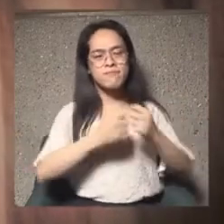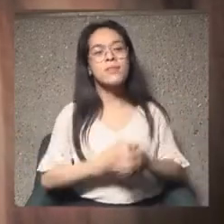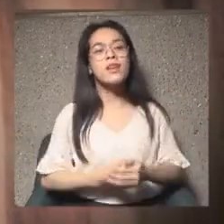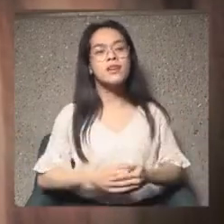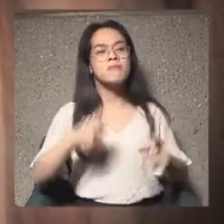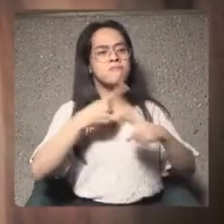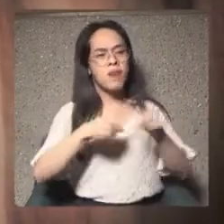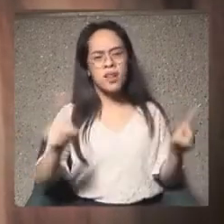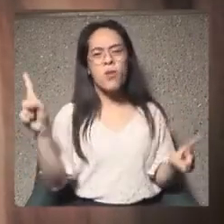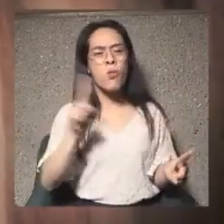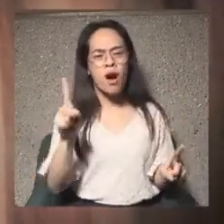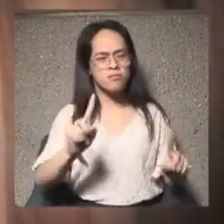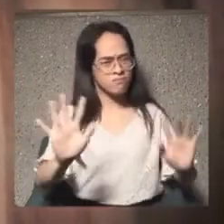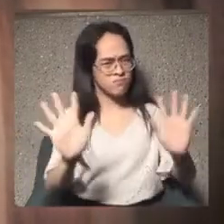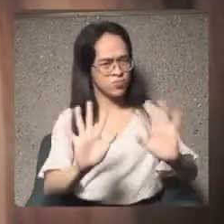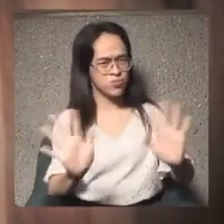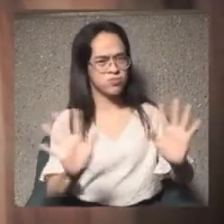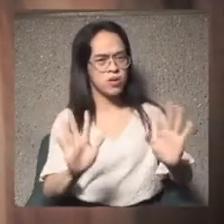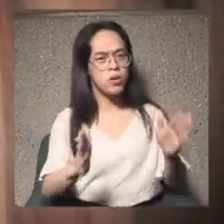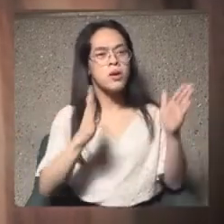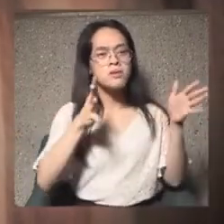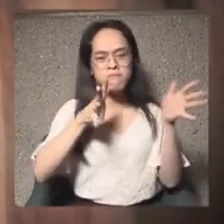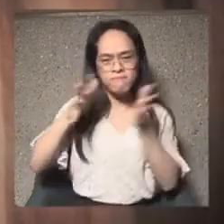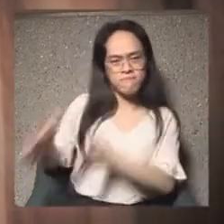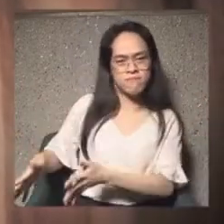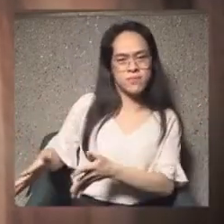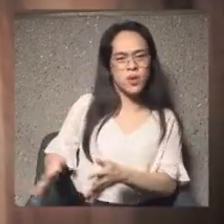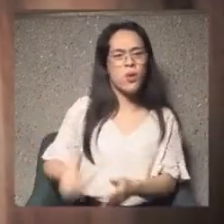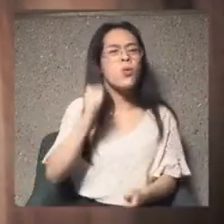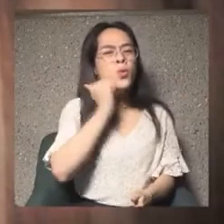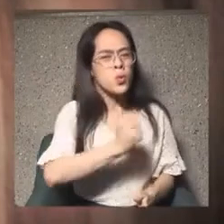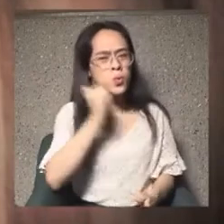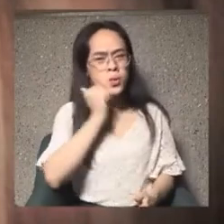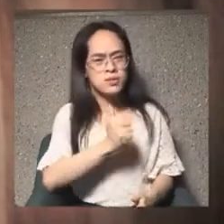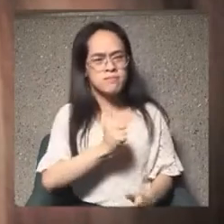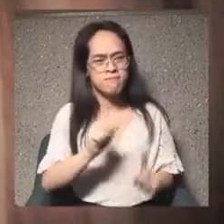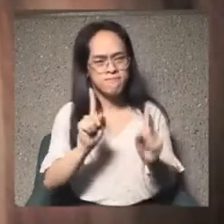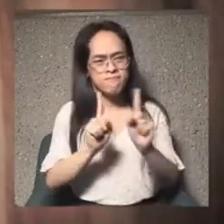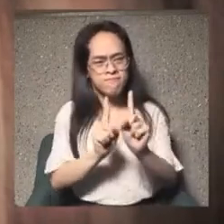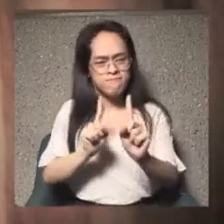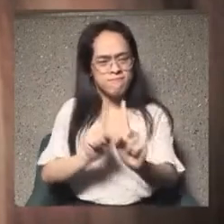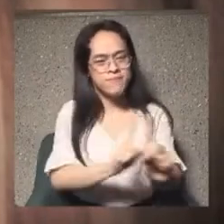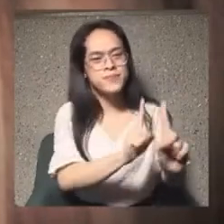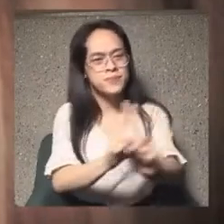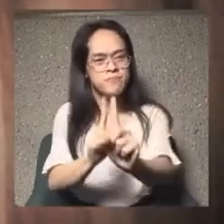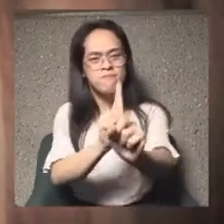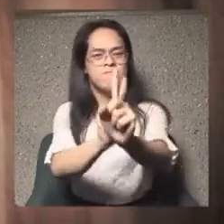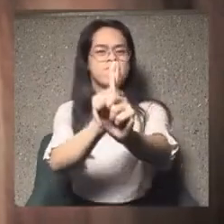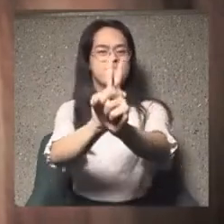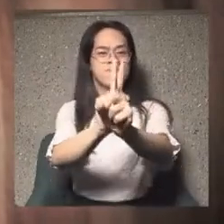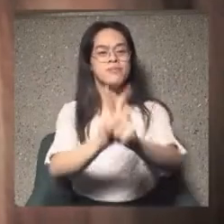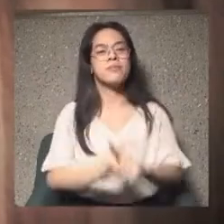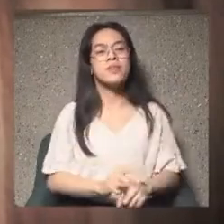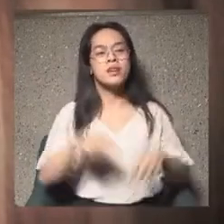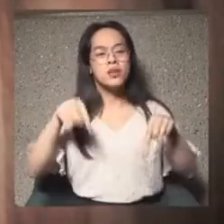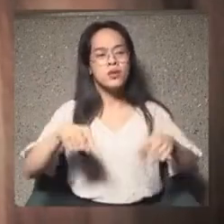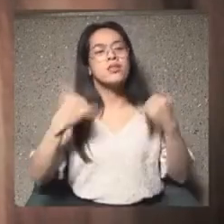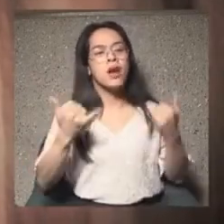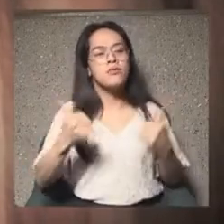left me to die and to get ruined. But here today, I remember that you are grabbing